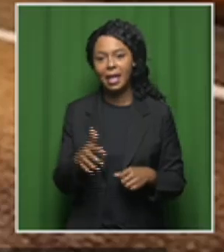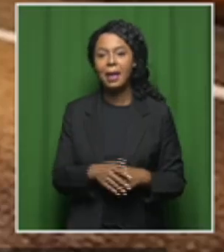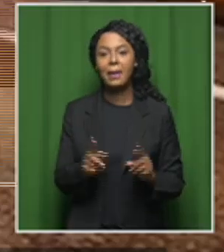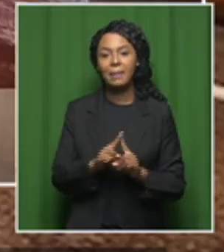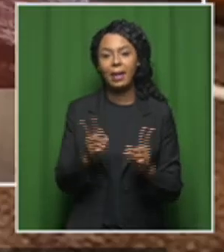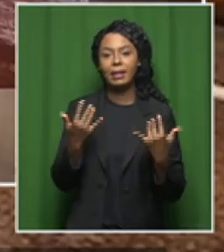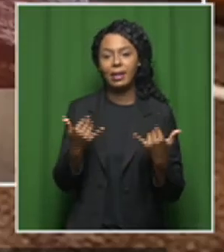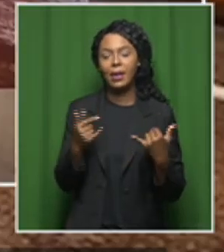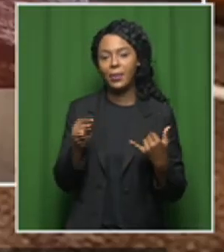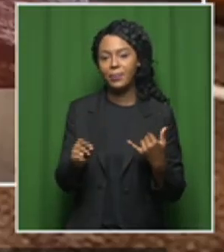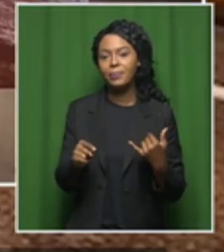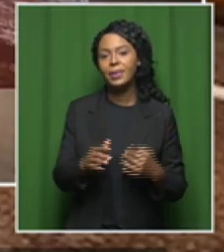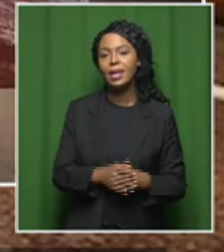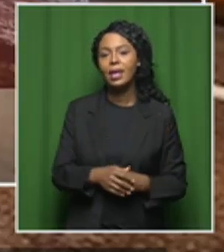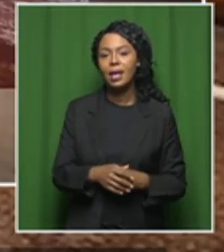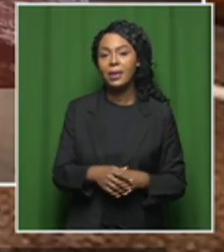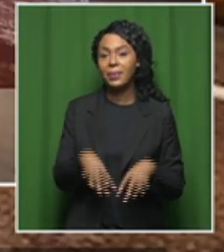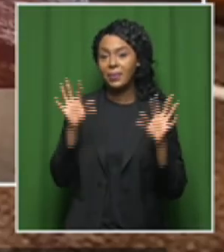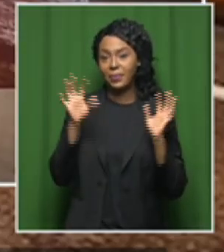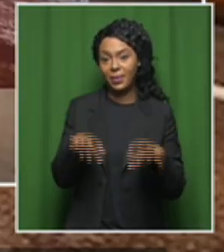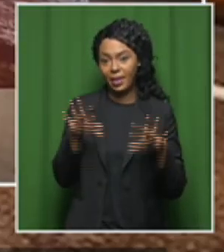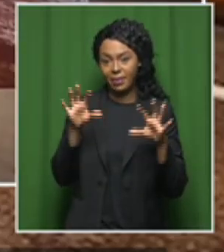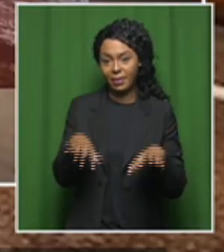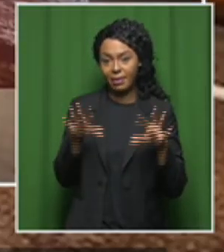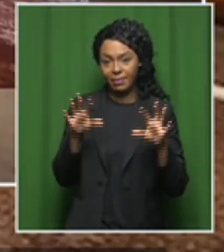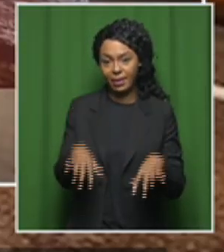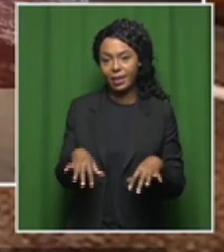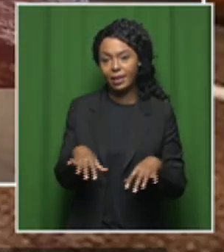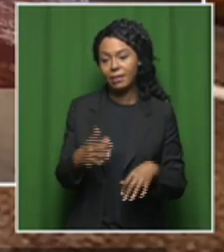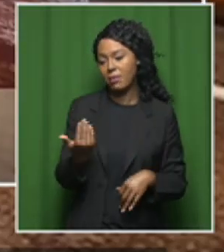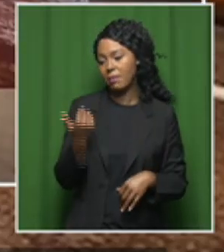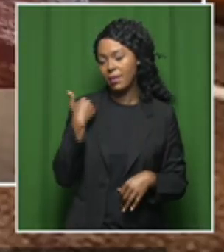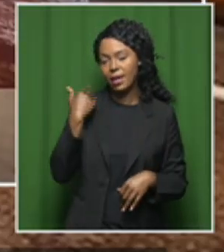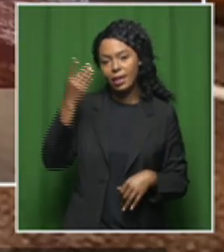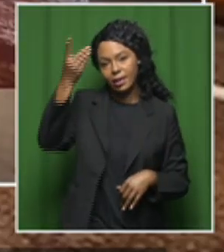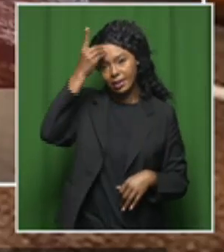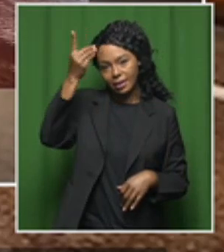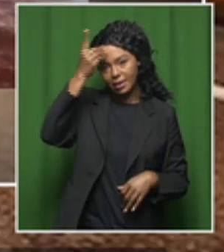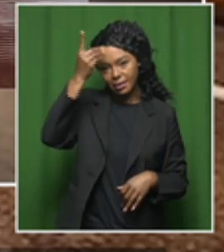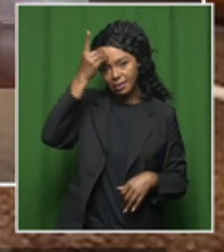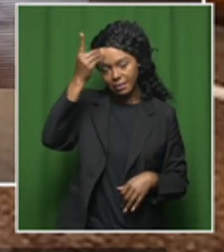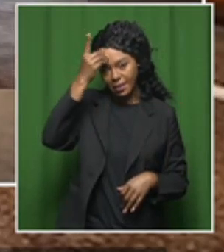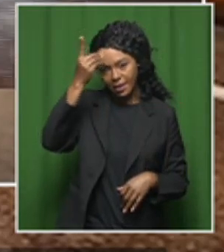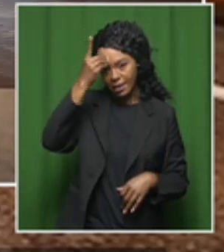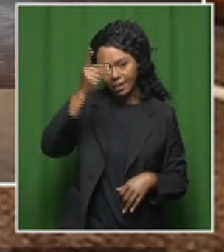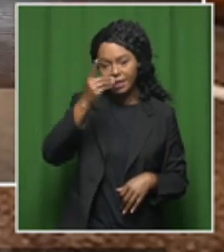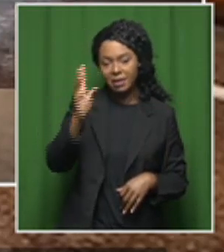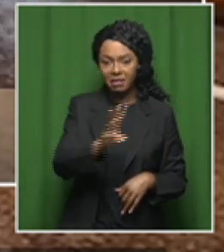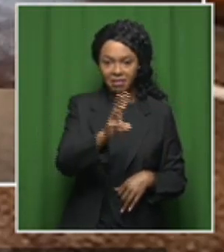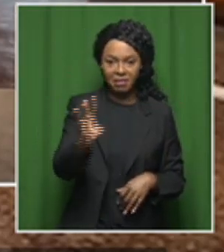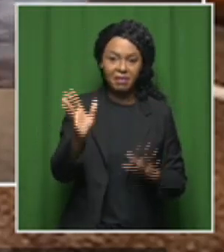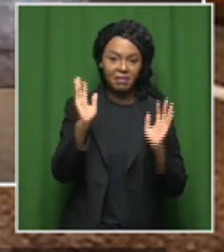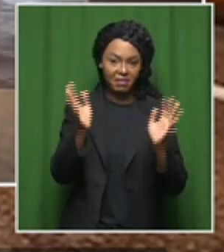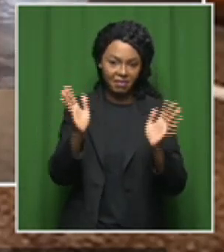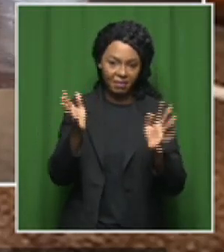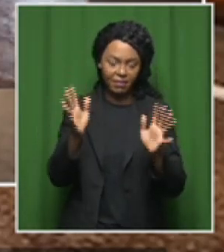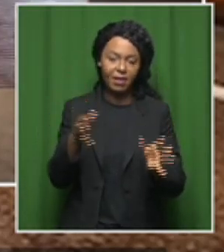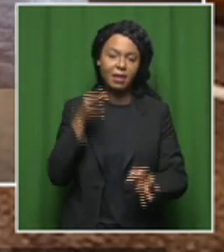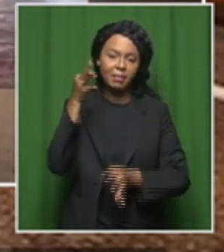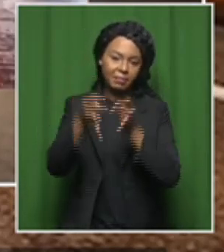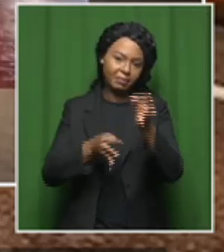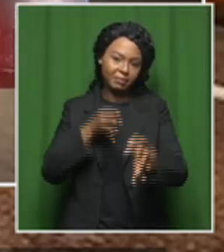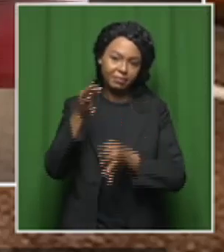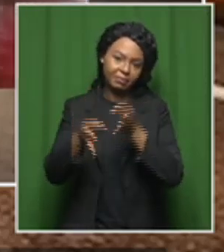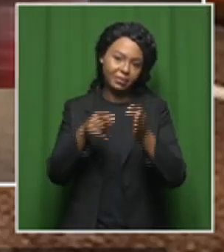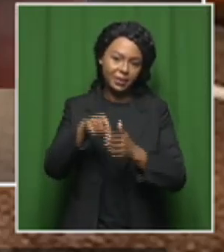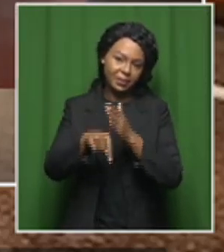important this time of year with all the rain around. This is Durban last night. We told you about this in the news report, but just let's give you a little bit more of a picture.